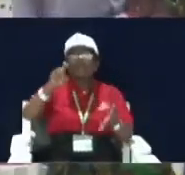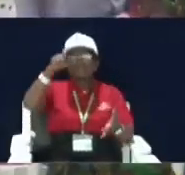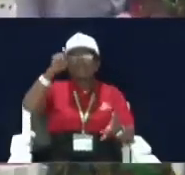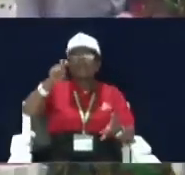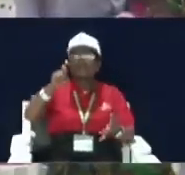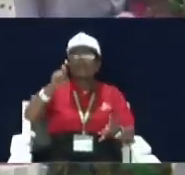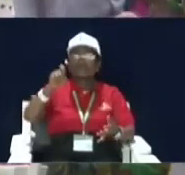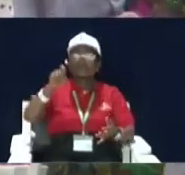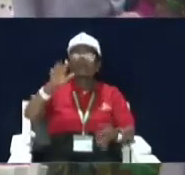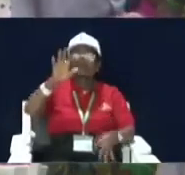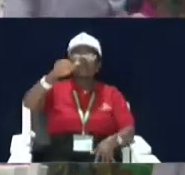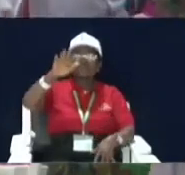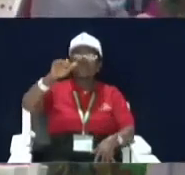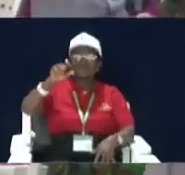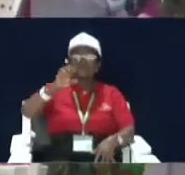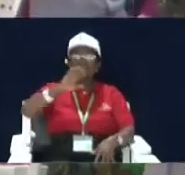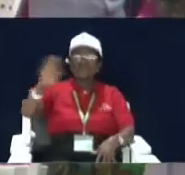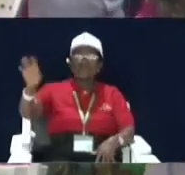verse 11.